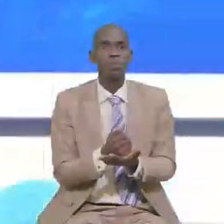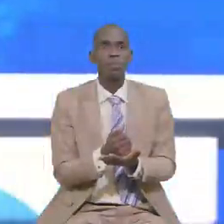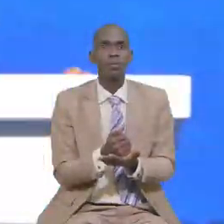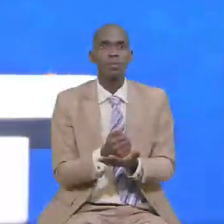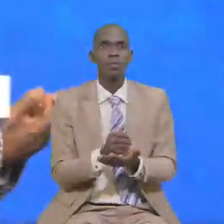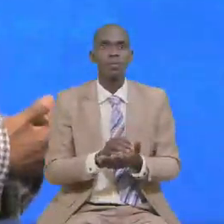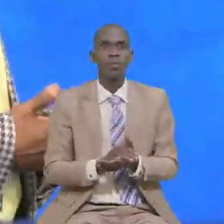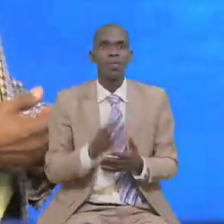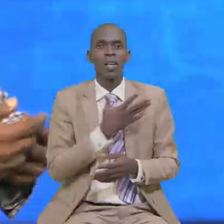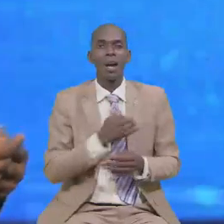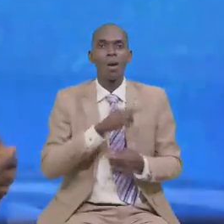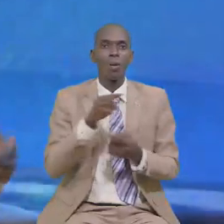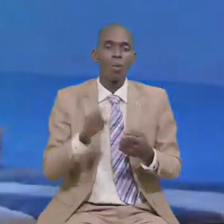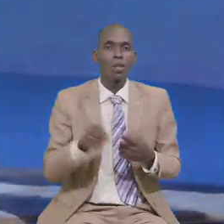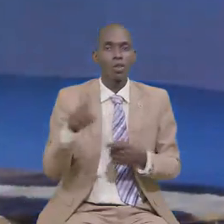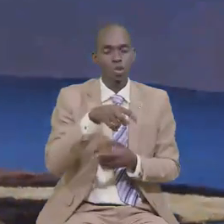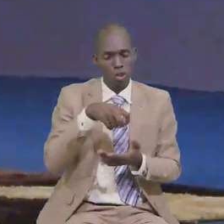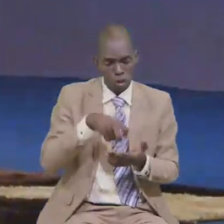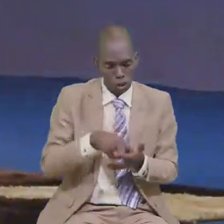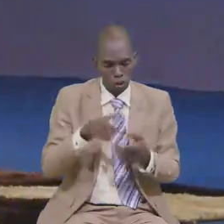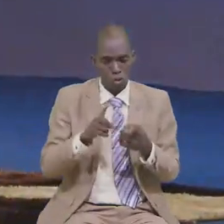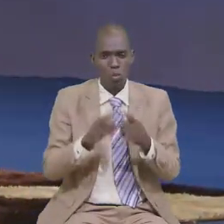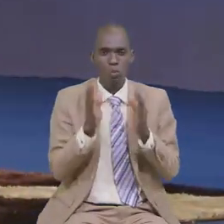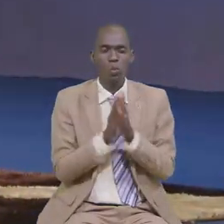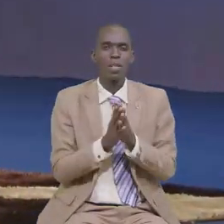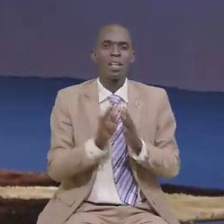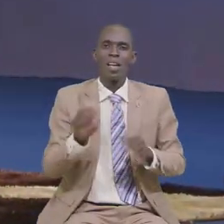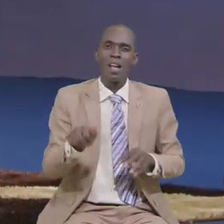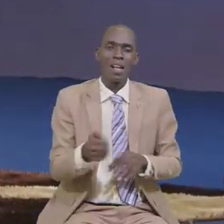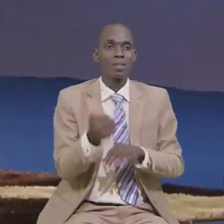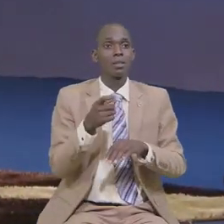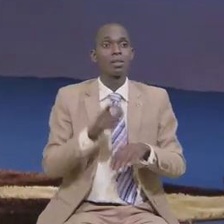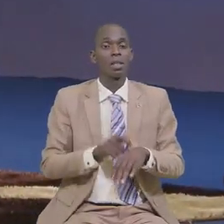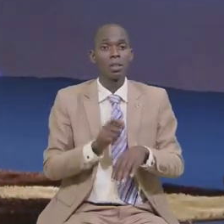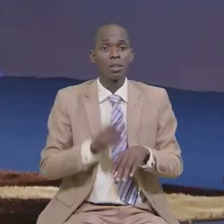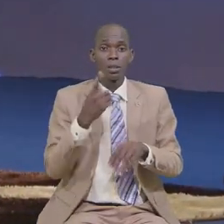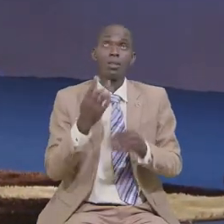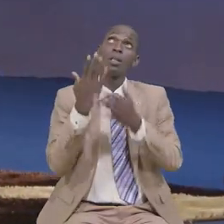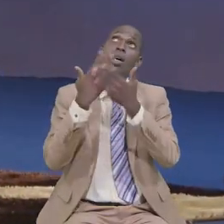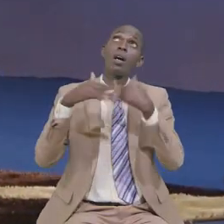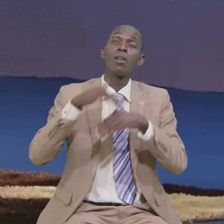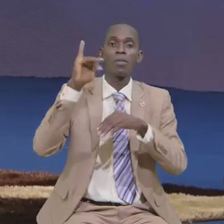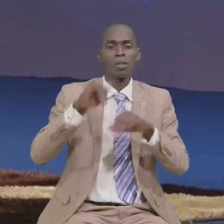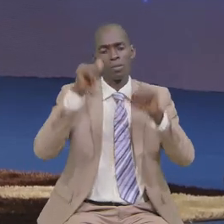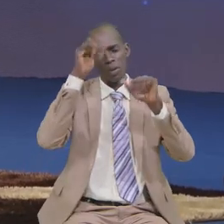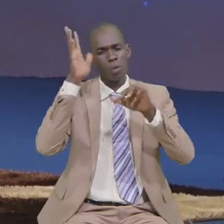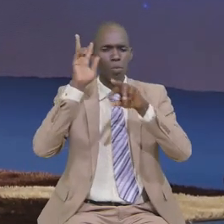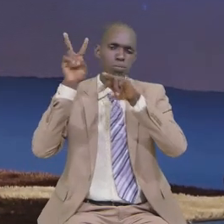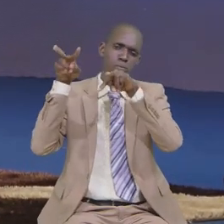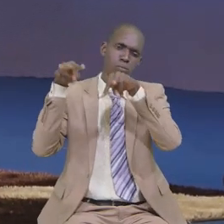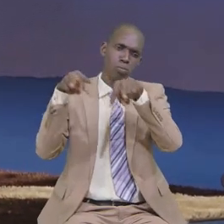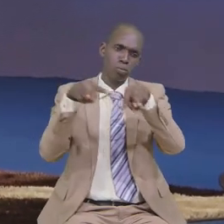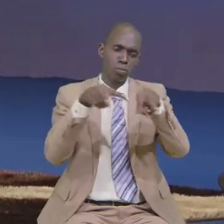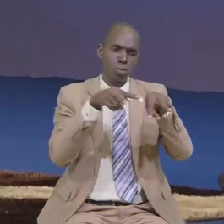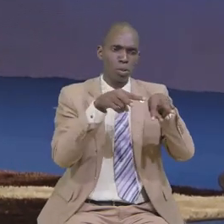And when you kneel down to pray anytime, the Heavenly Father will look at you. He will